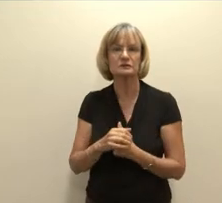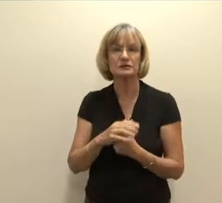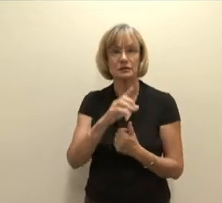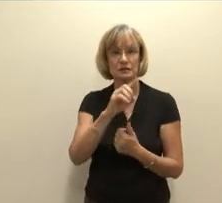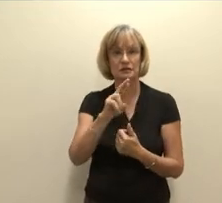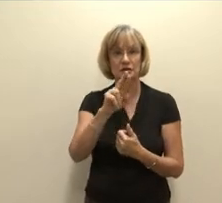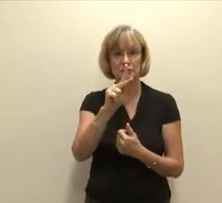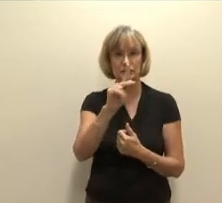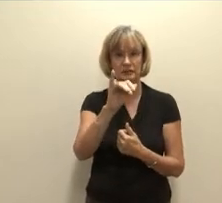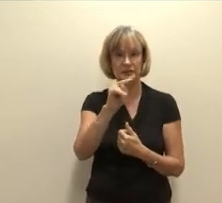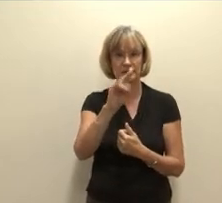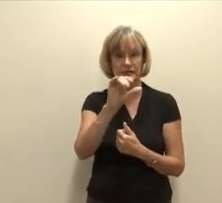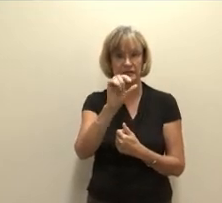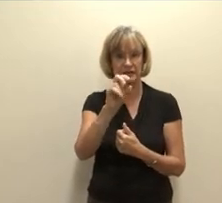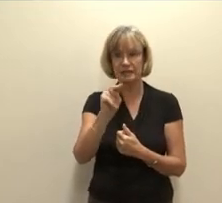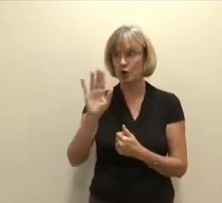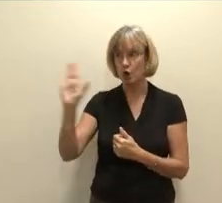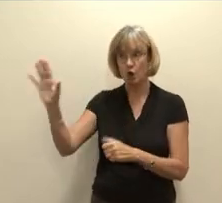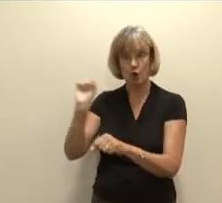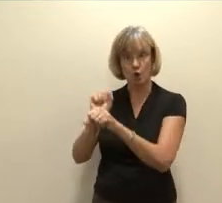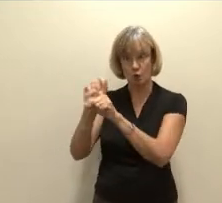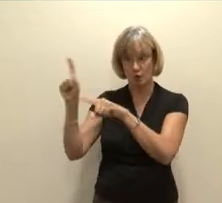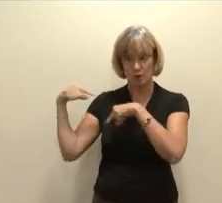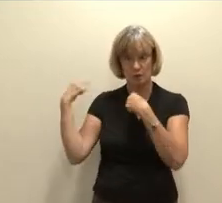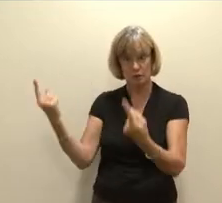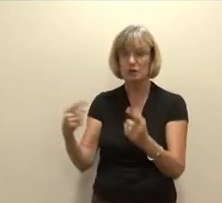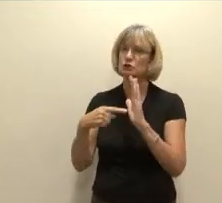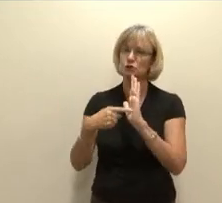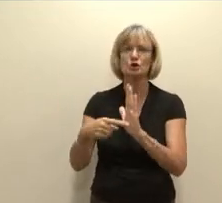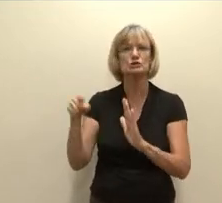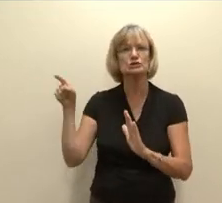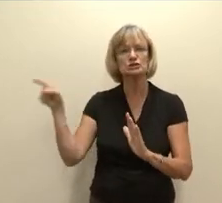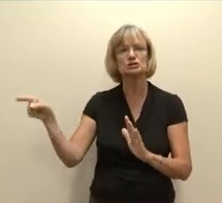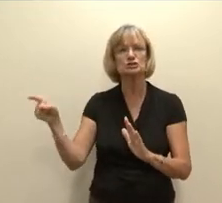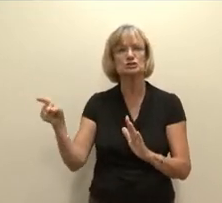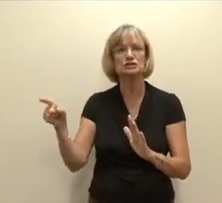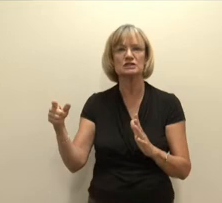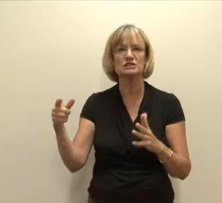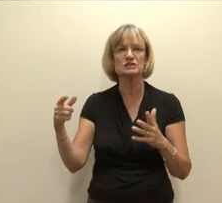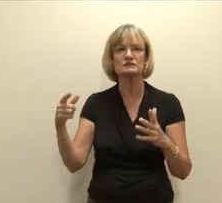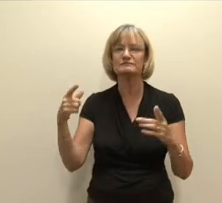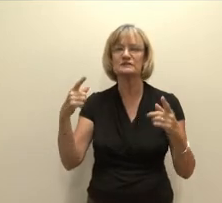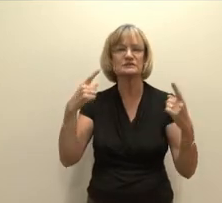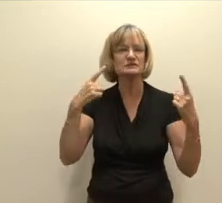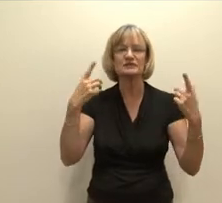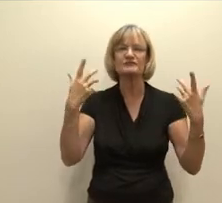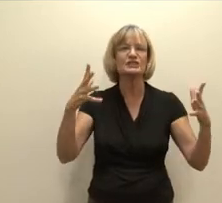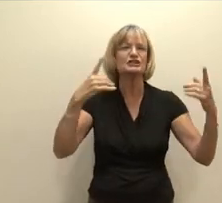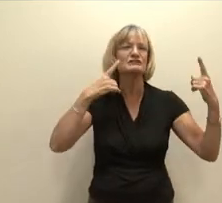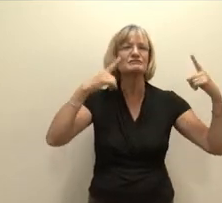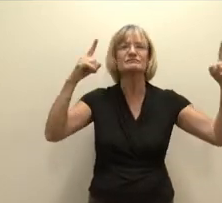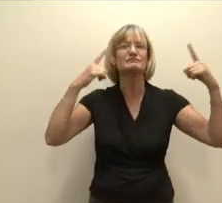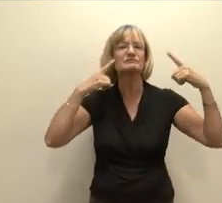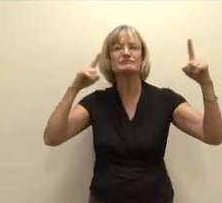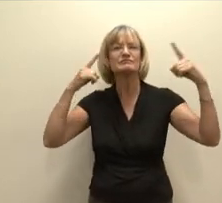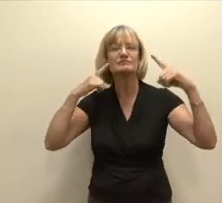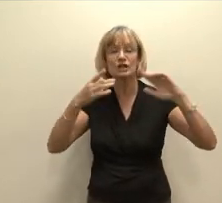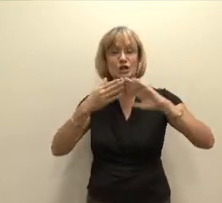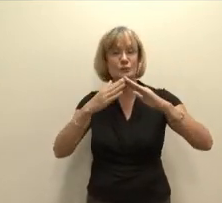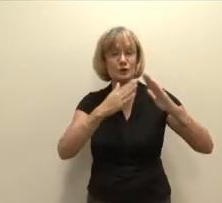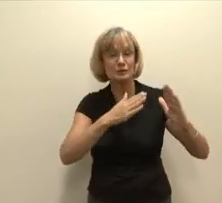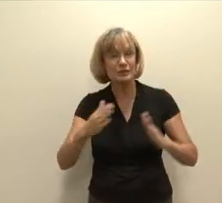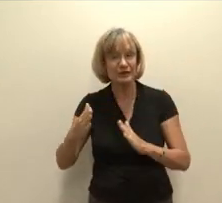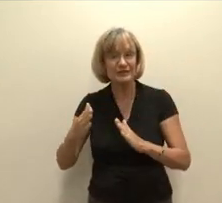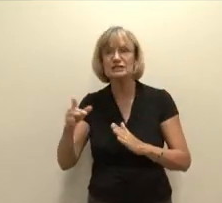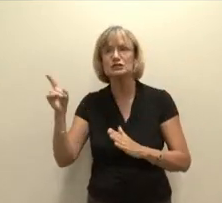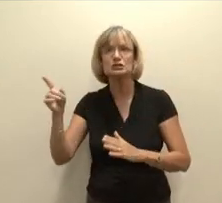Dr. Kincannon's body of work demonstrates that she has success implementing community plans. She